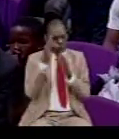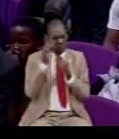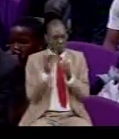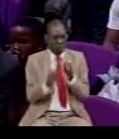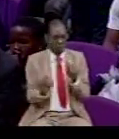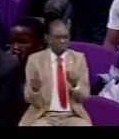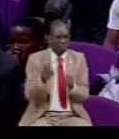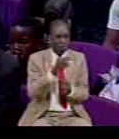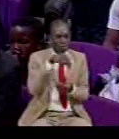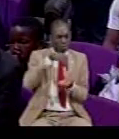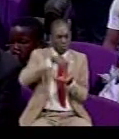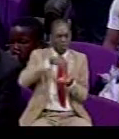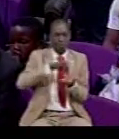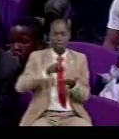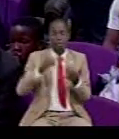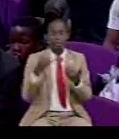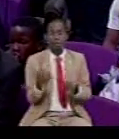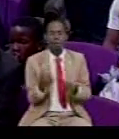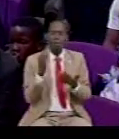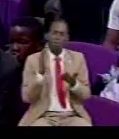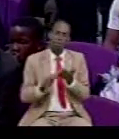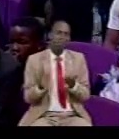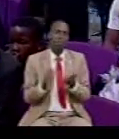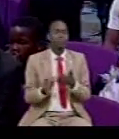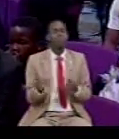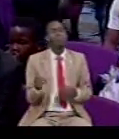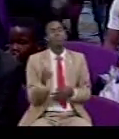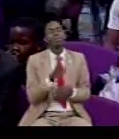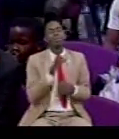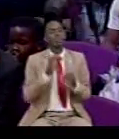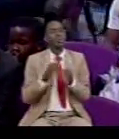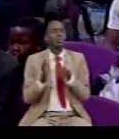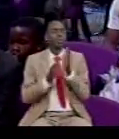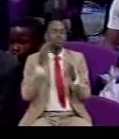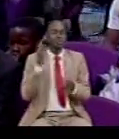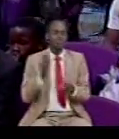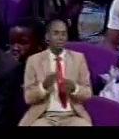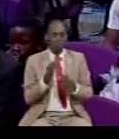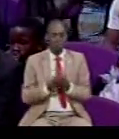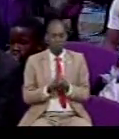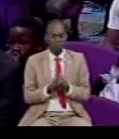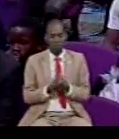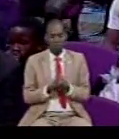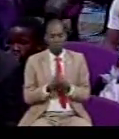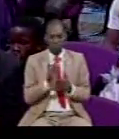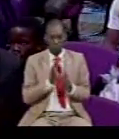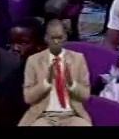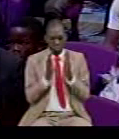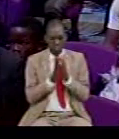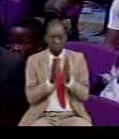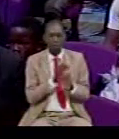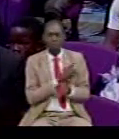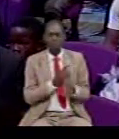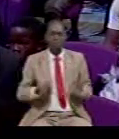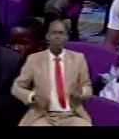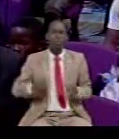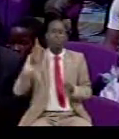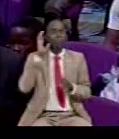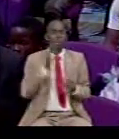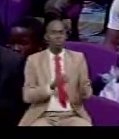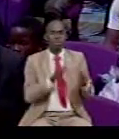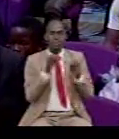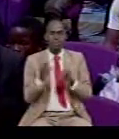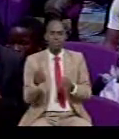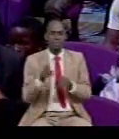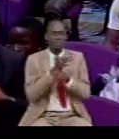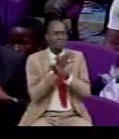everyone standing now, forgive them in Jesus' name. I pray, Lord, you set them free. And